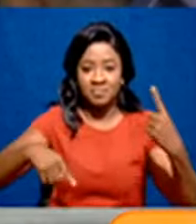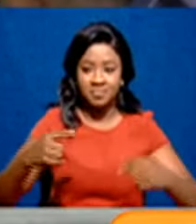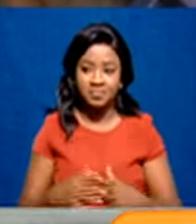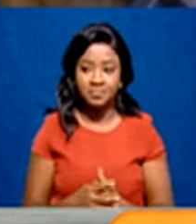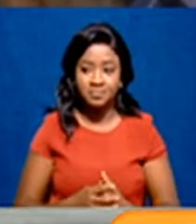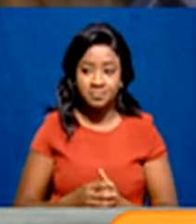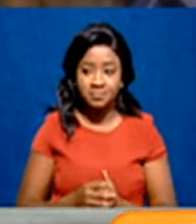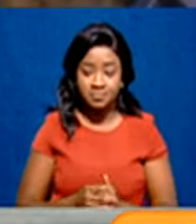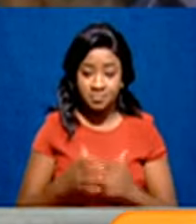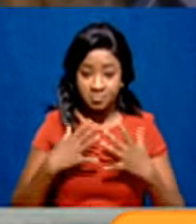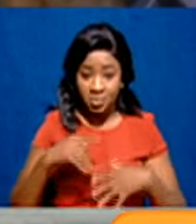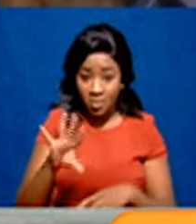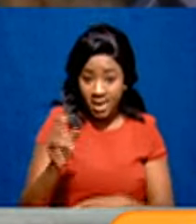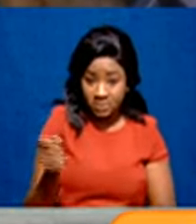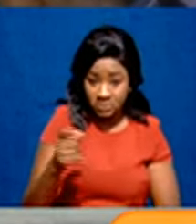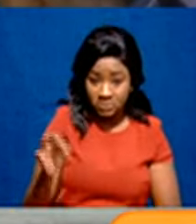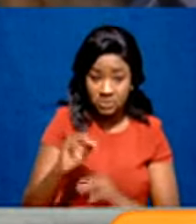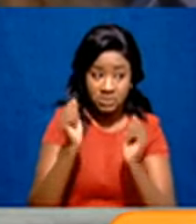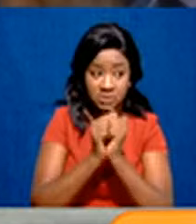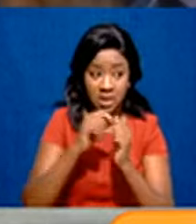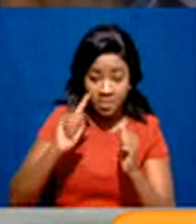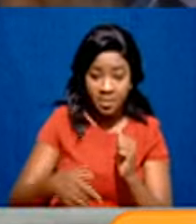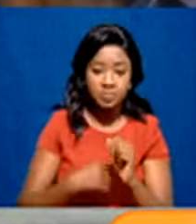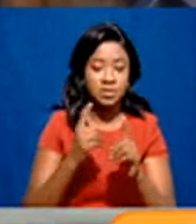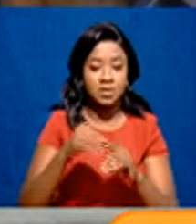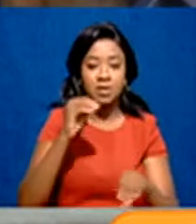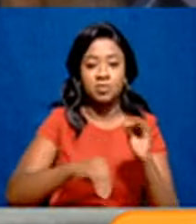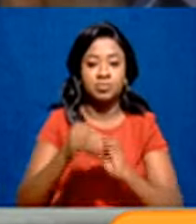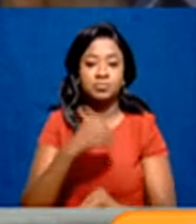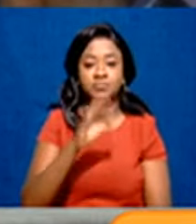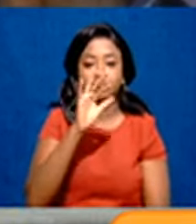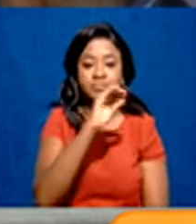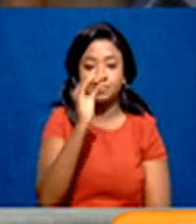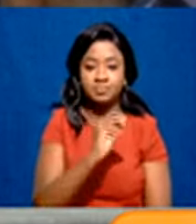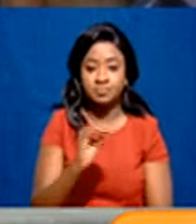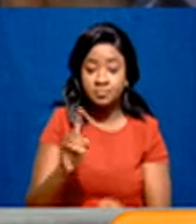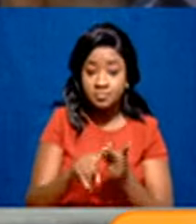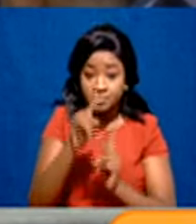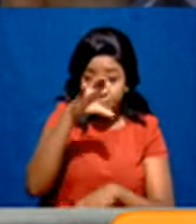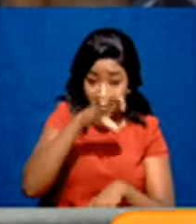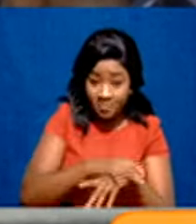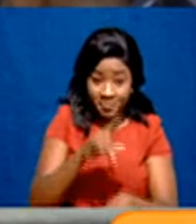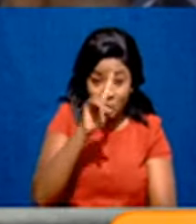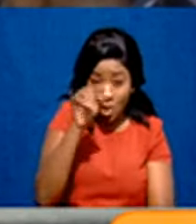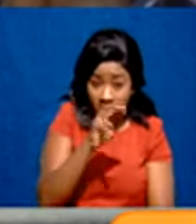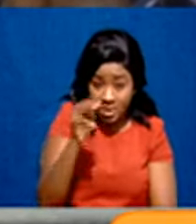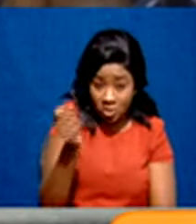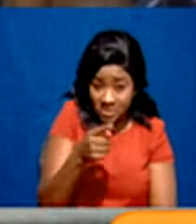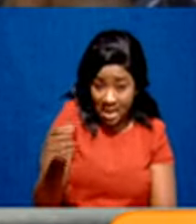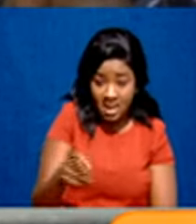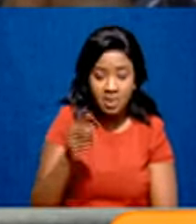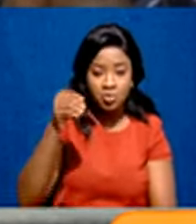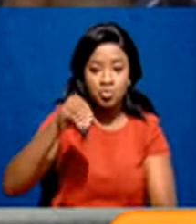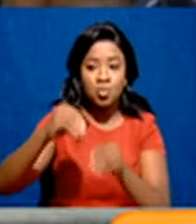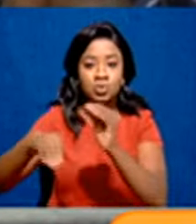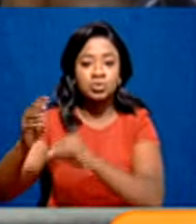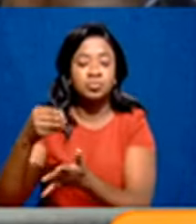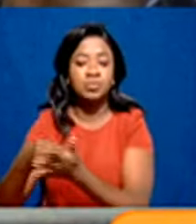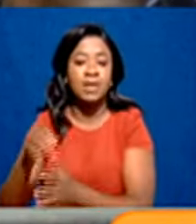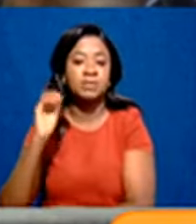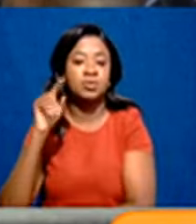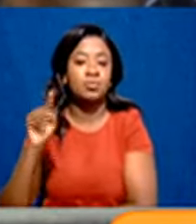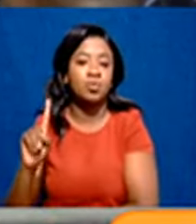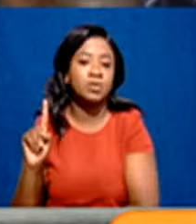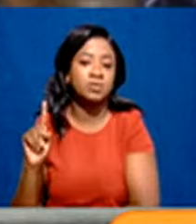contributing 5%, while those earning a million bob were contributing 0.01%. This will essentially scrap the